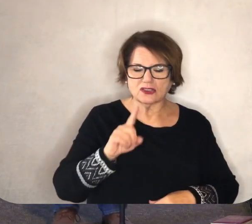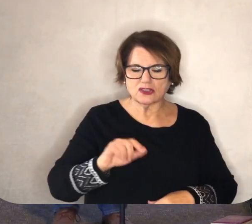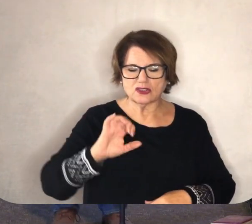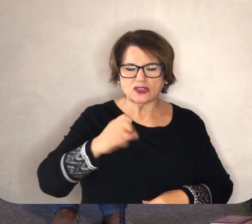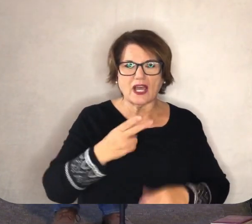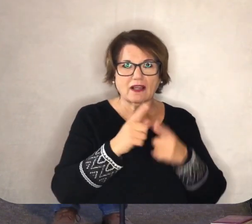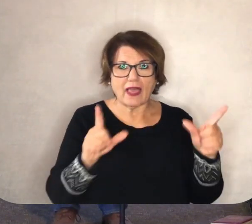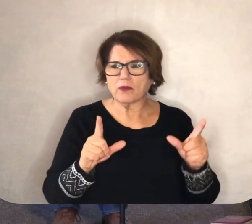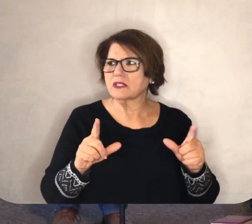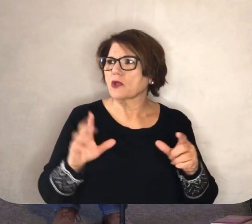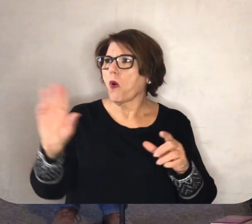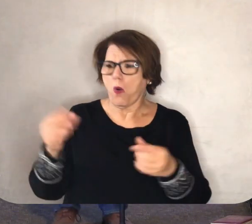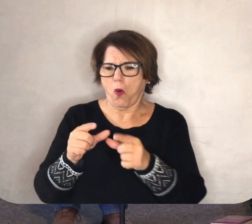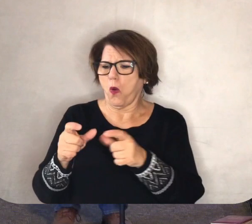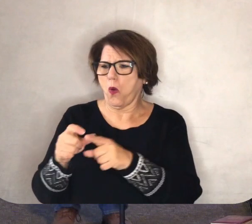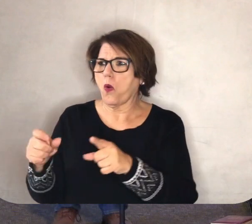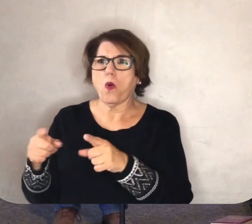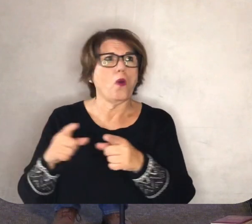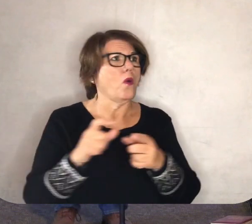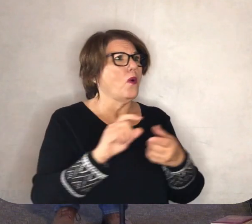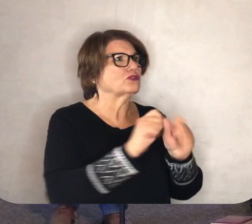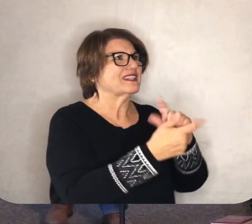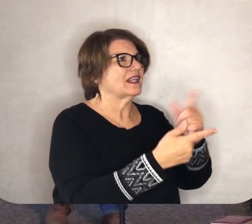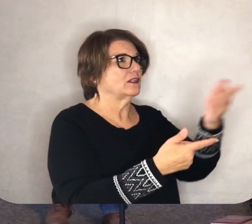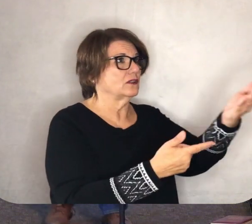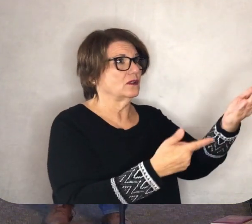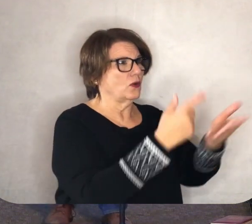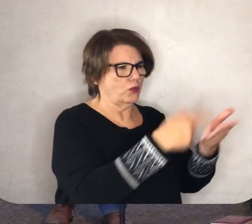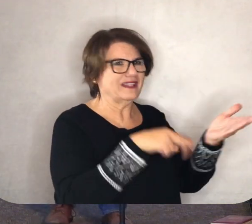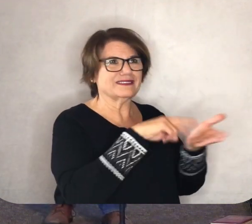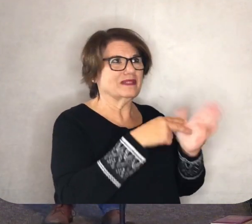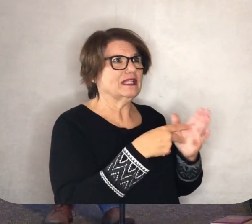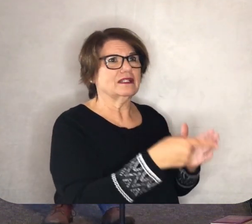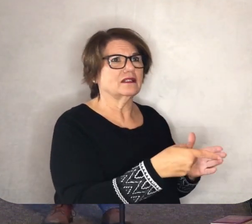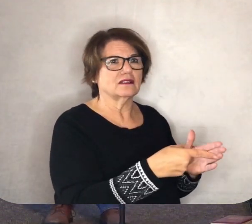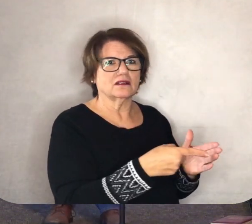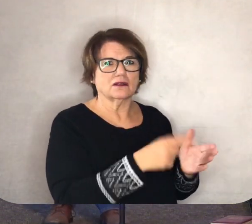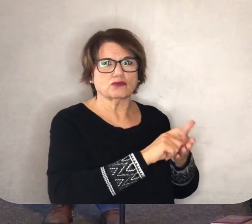base for a man who could read Czech, and eventually they found one to decipher the note. It set us